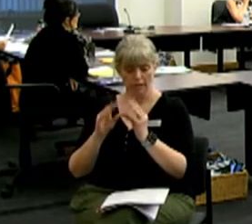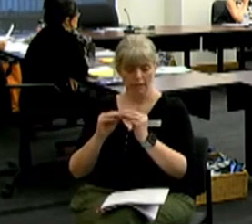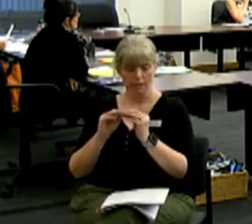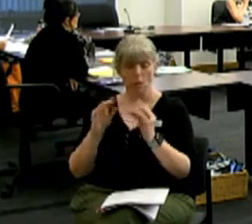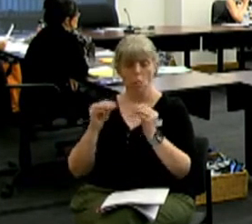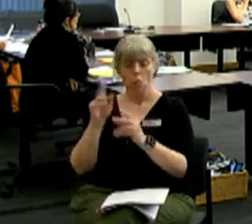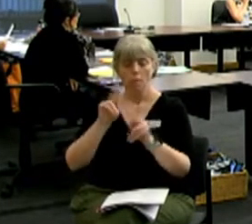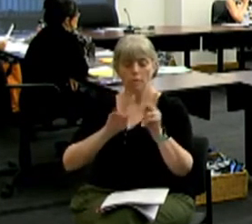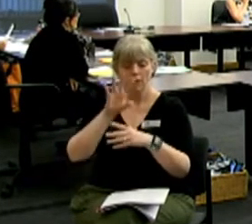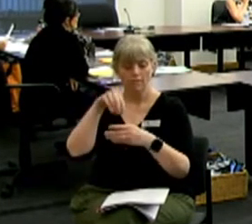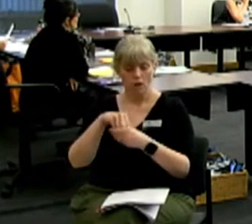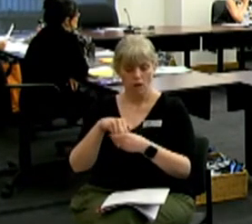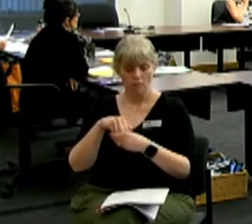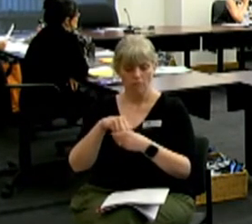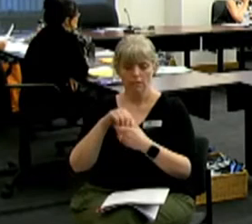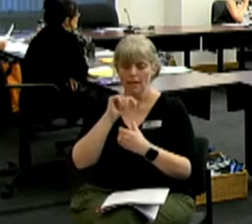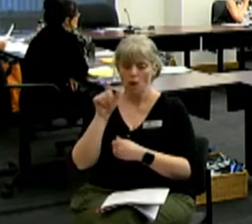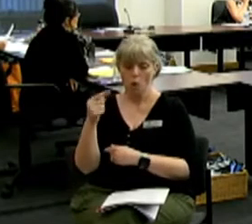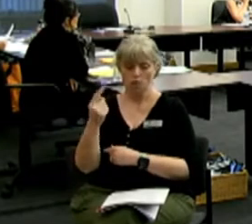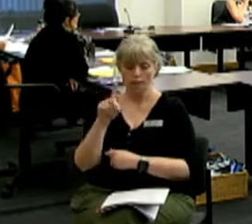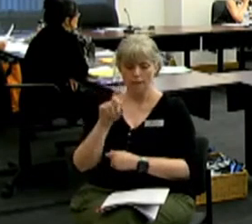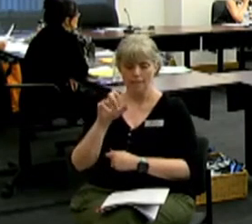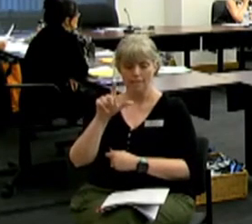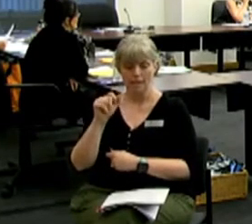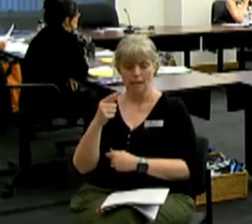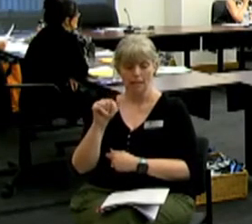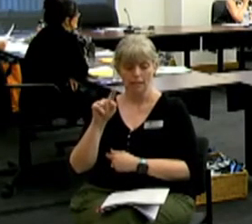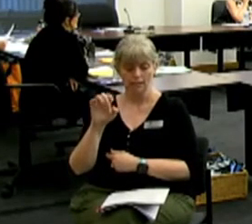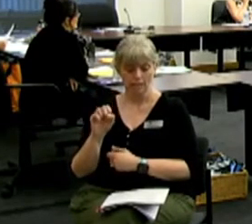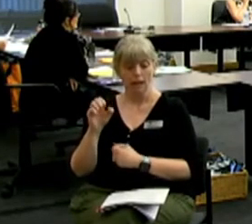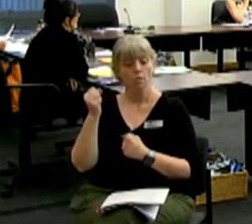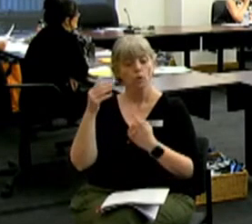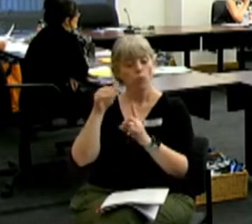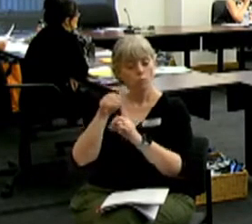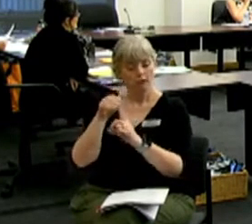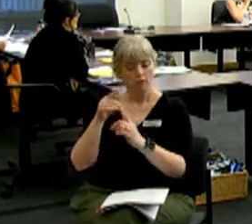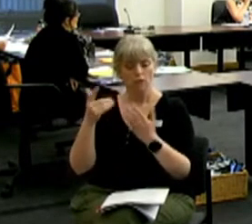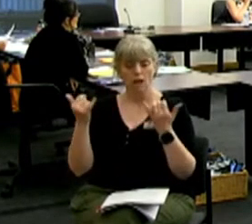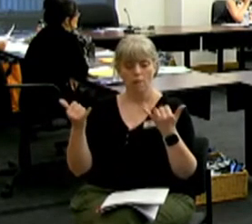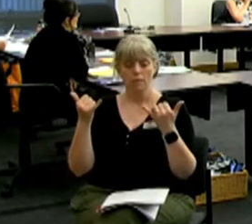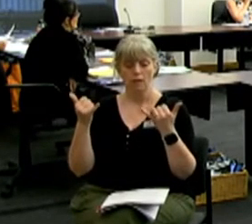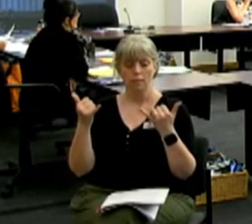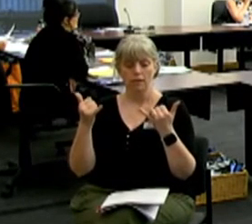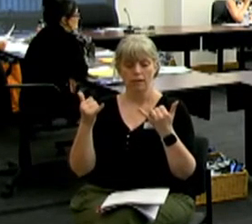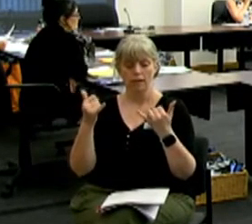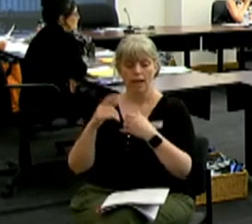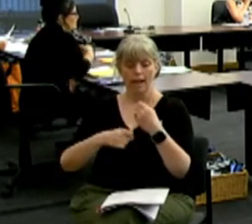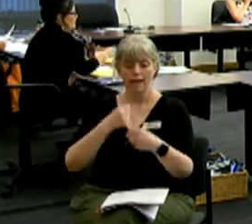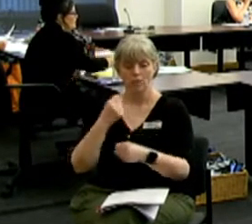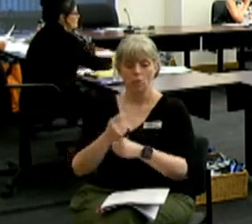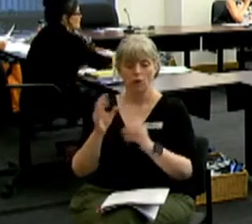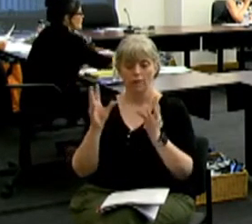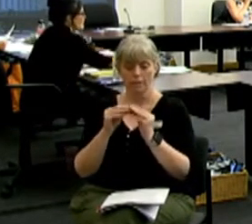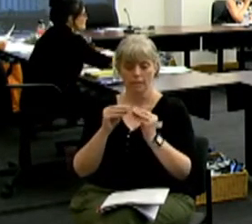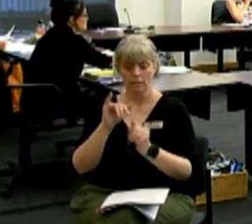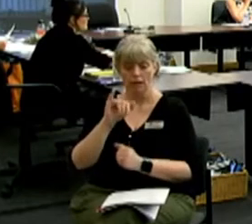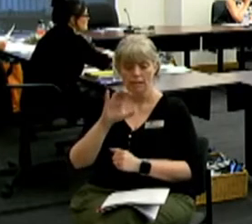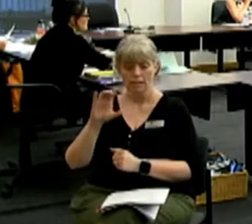people involved than just the delegates. Reminder, I want to give you that the upcoming annual convention for